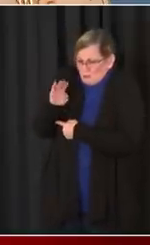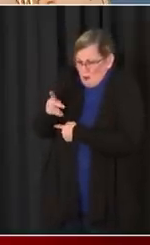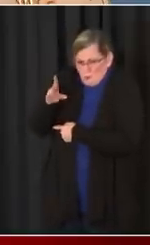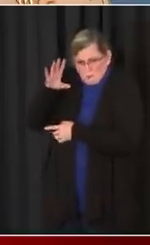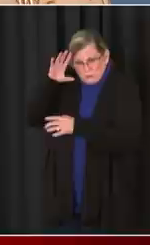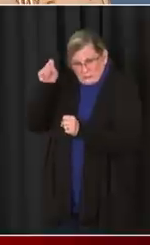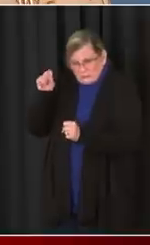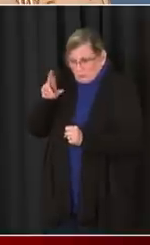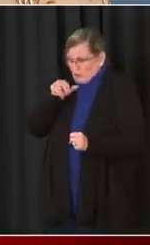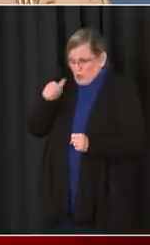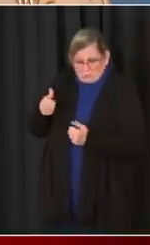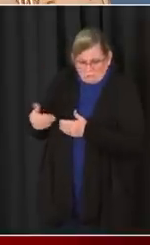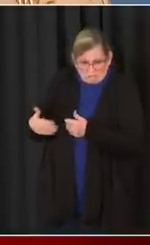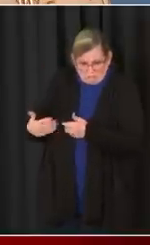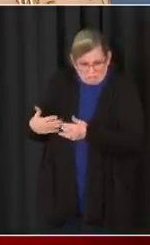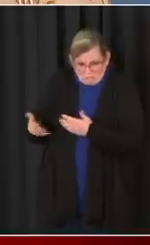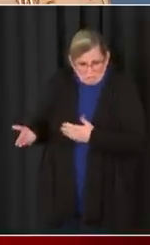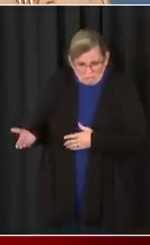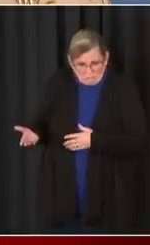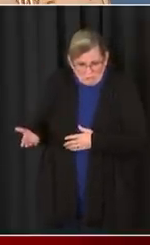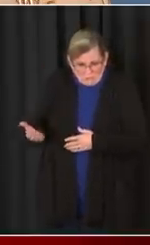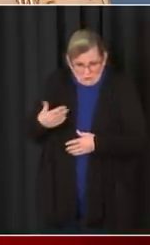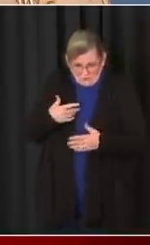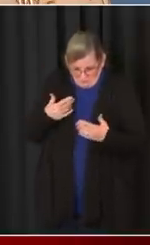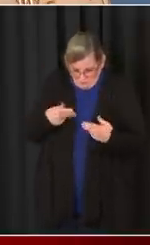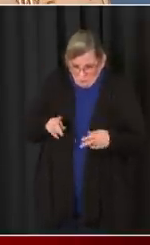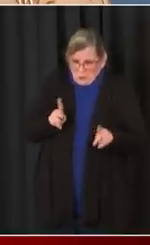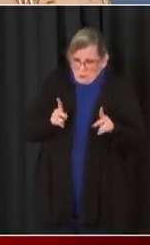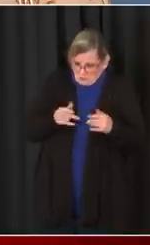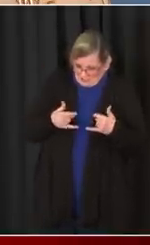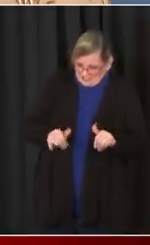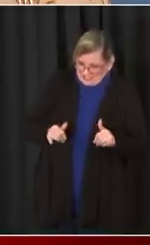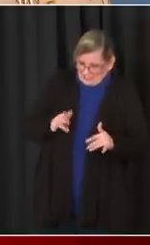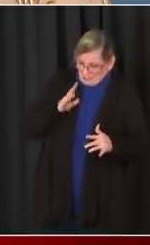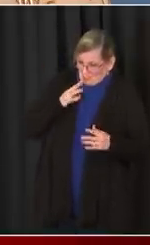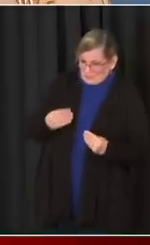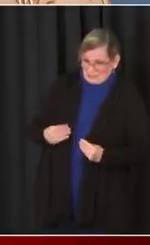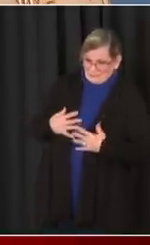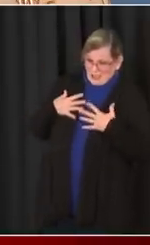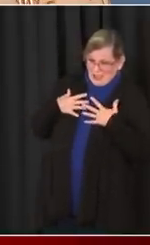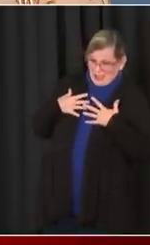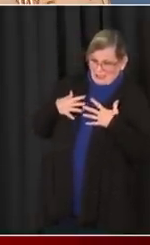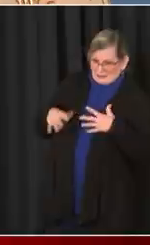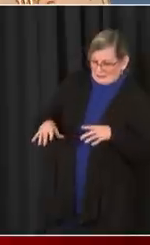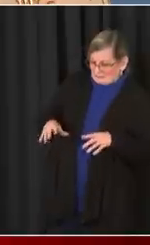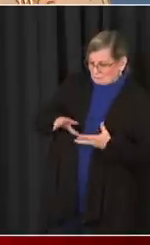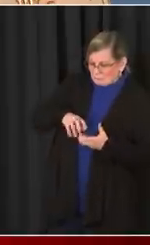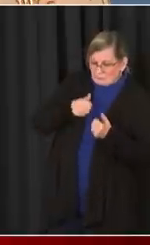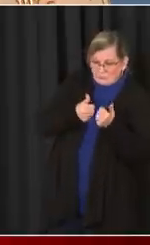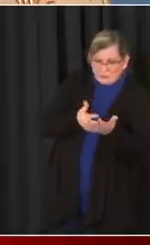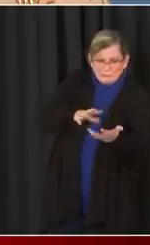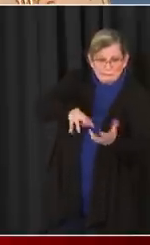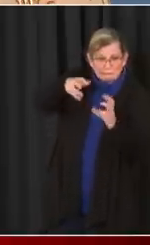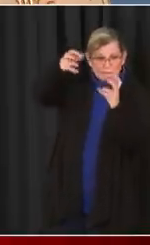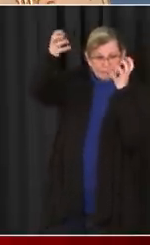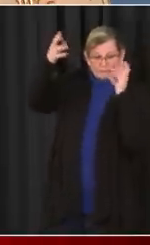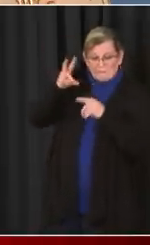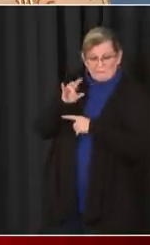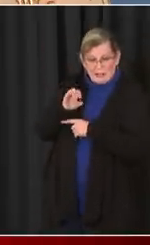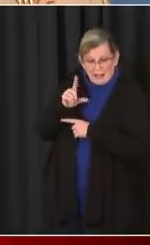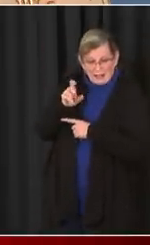president, are people still going to be inspired to violence